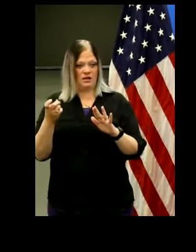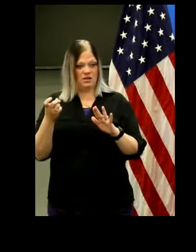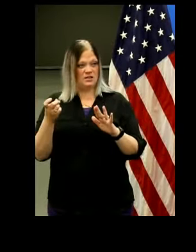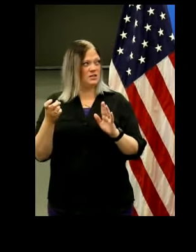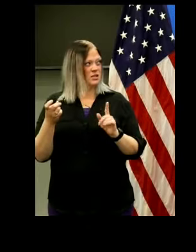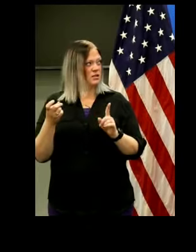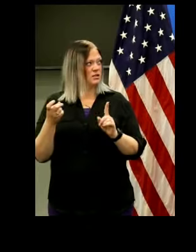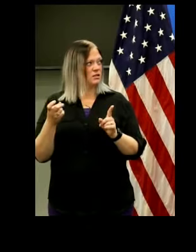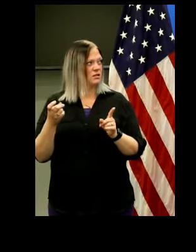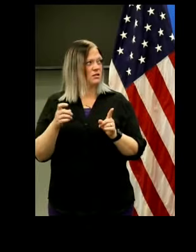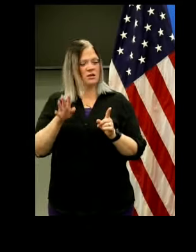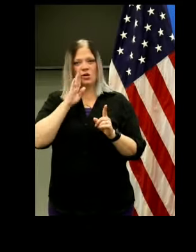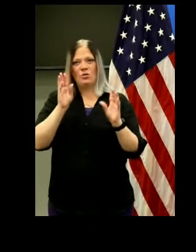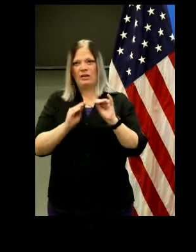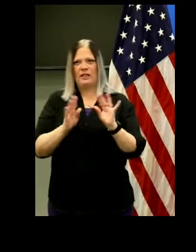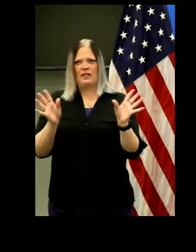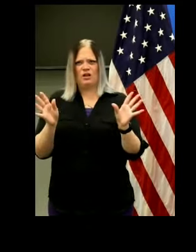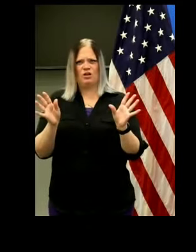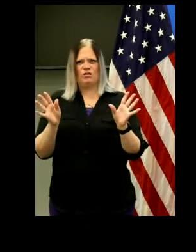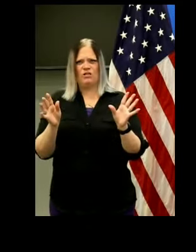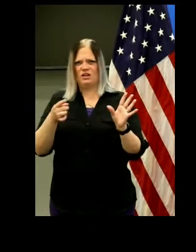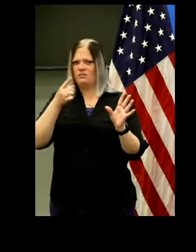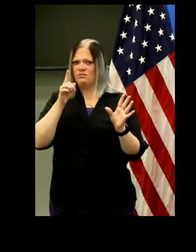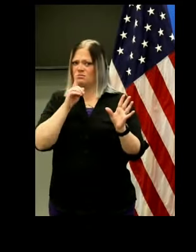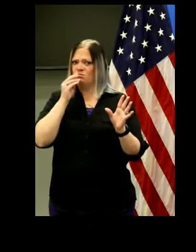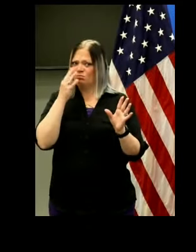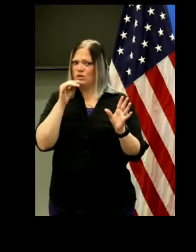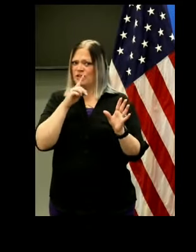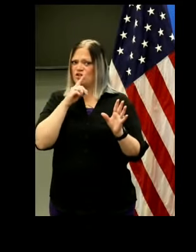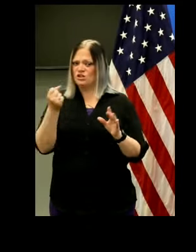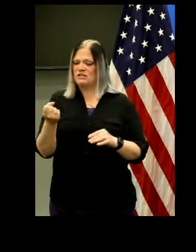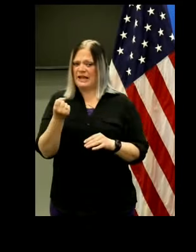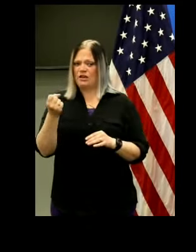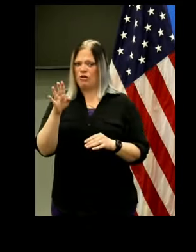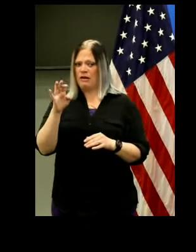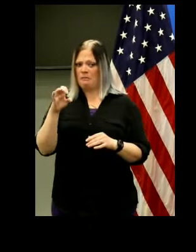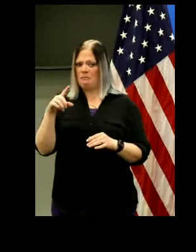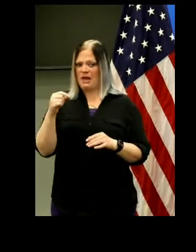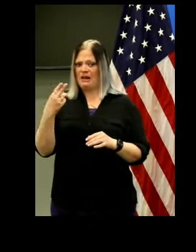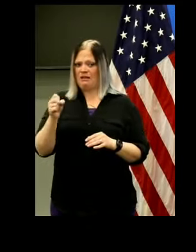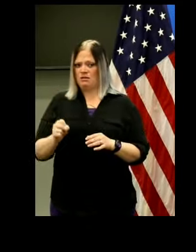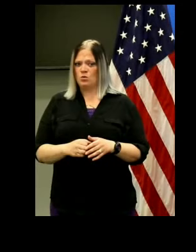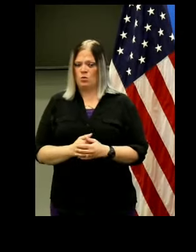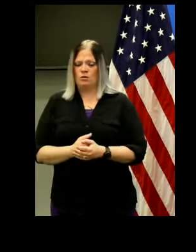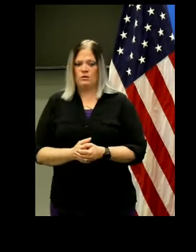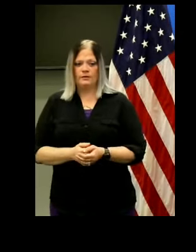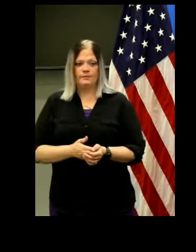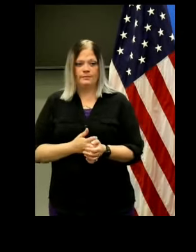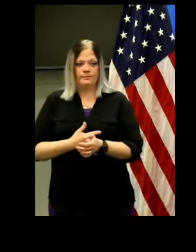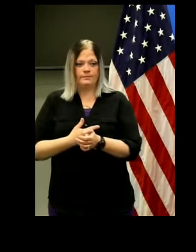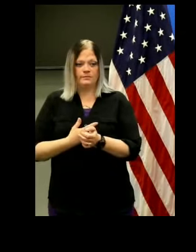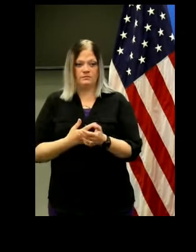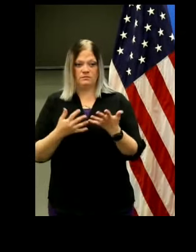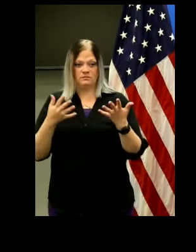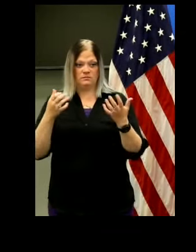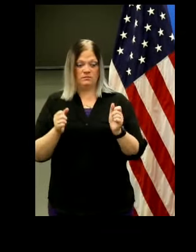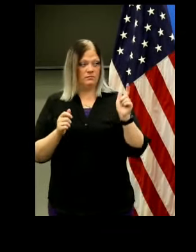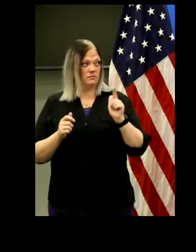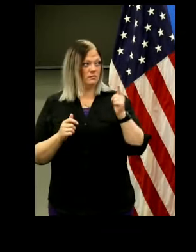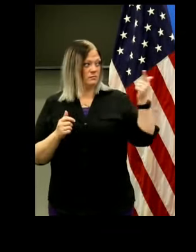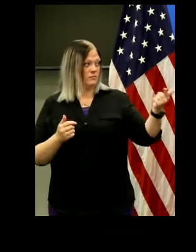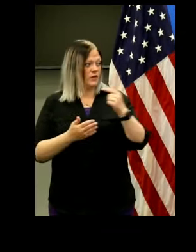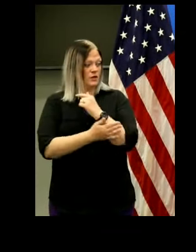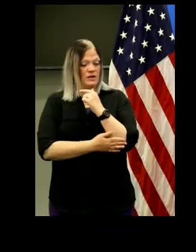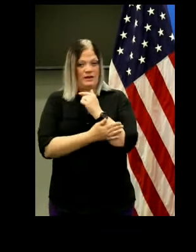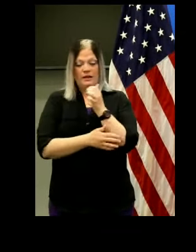but we will clarify that. I'm pretty sure that it's Saturday at Bennett High School. So I'm going to turn it over to our